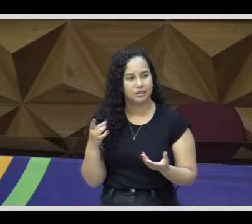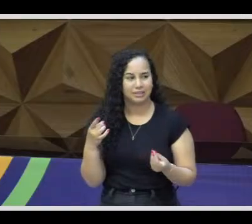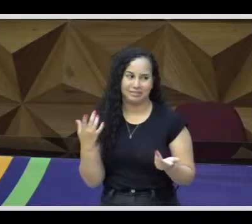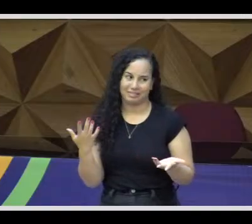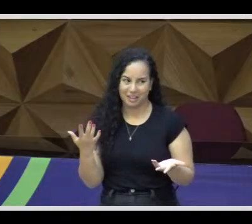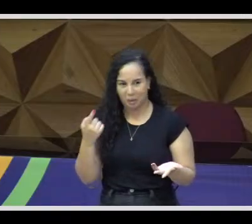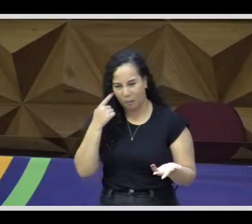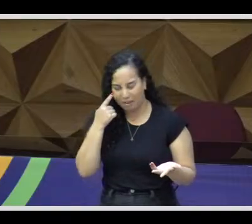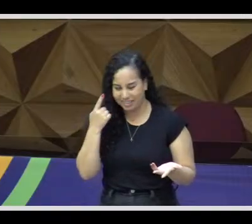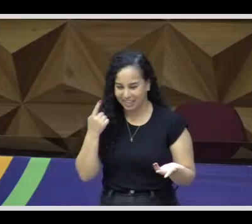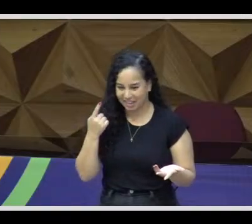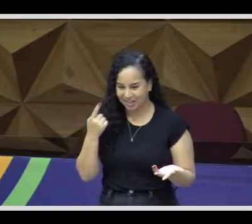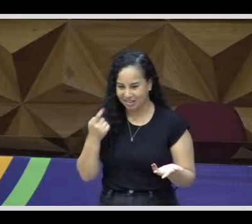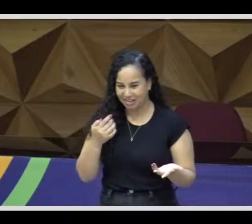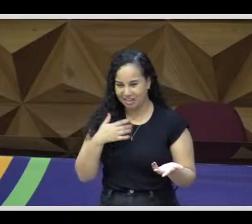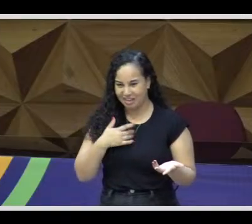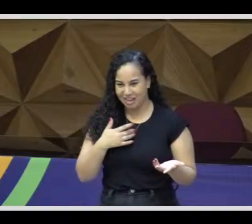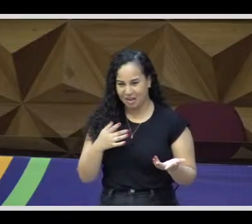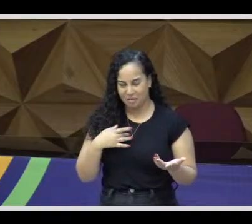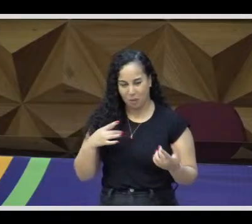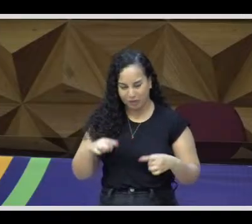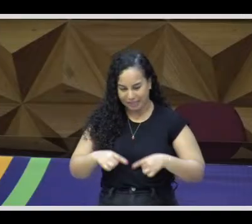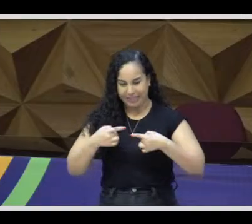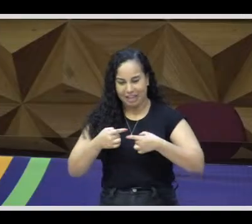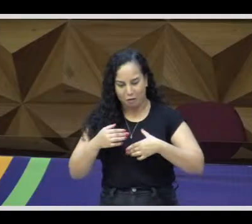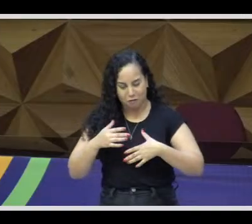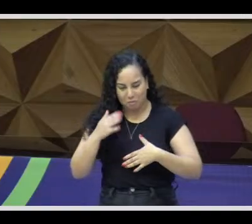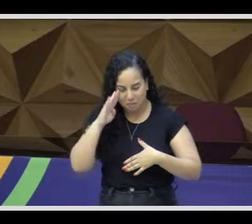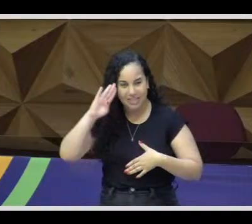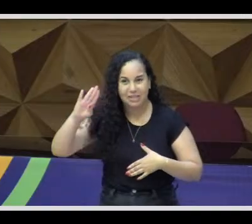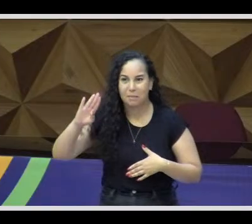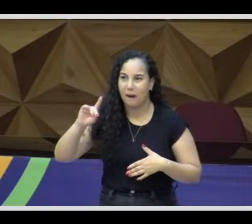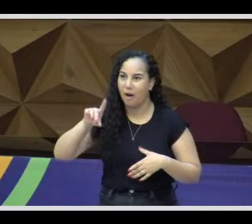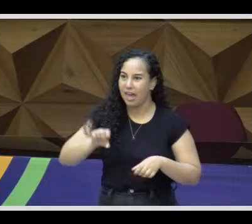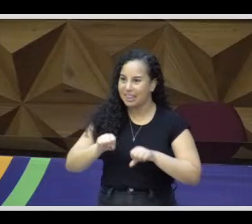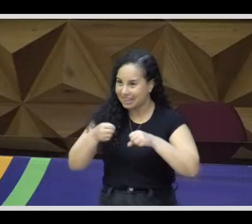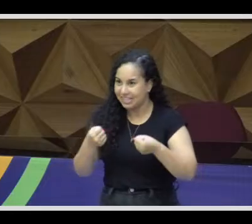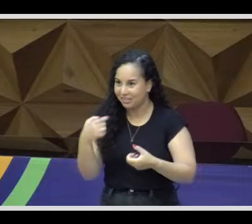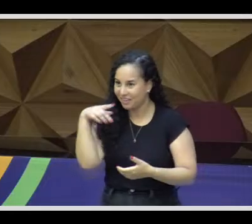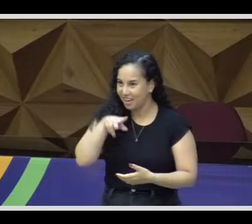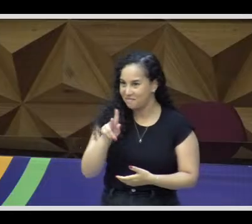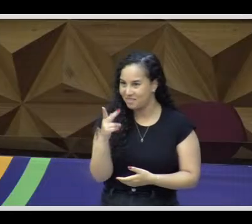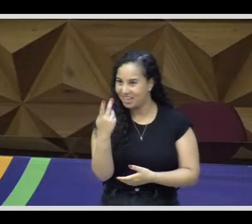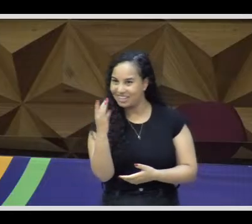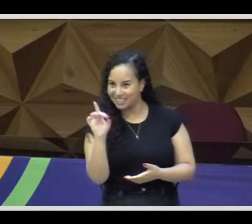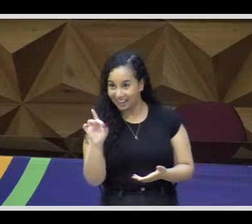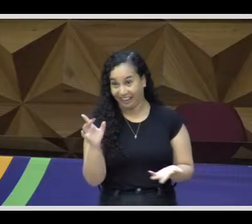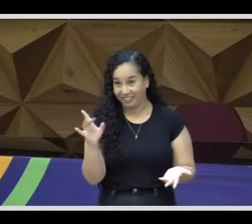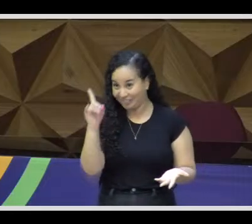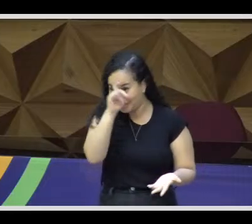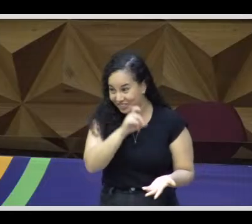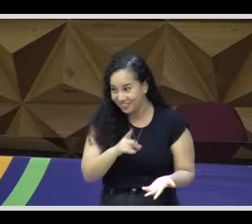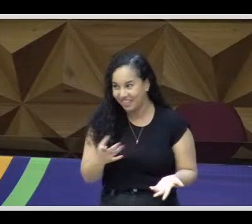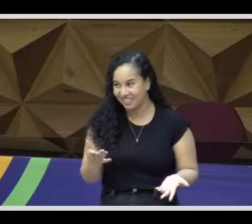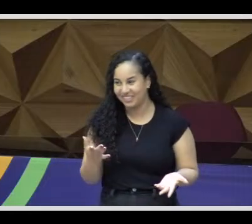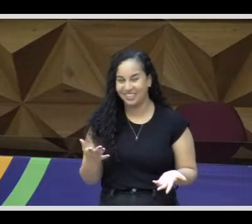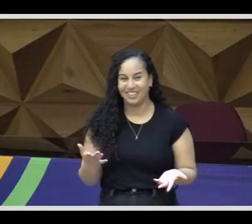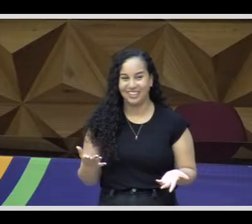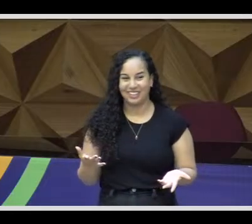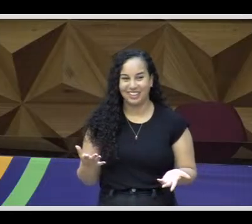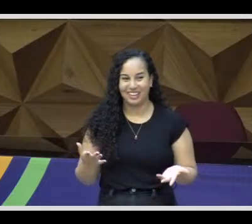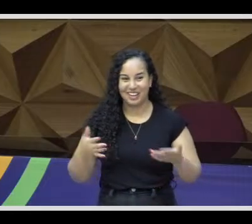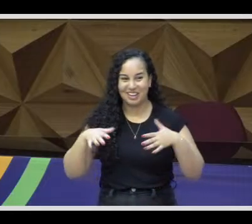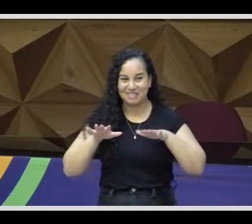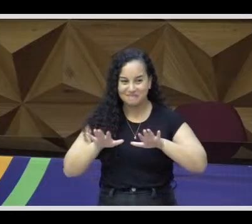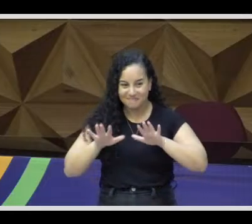my main challenge was to defend my dissertation. which was hard. But